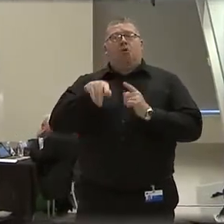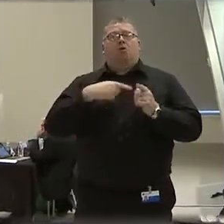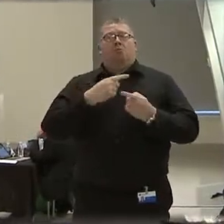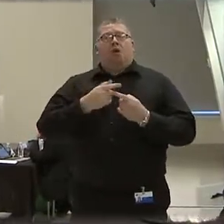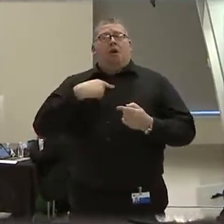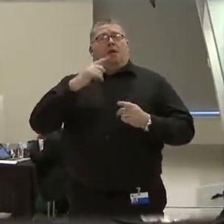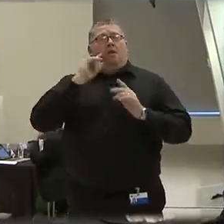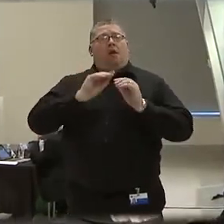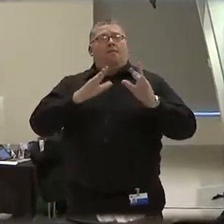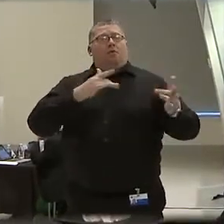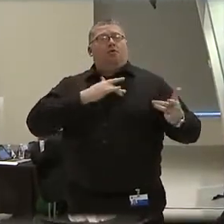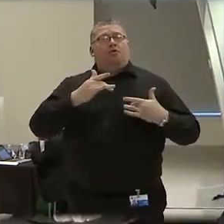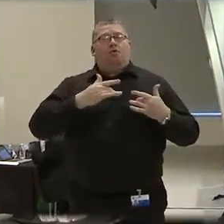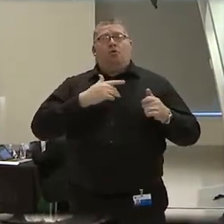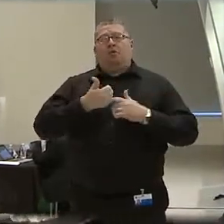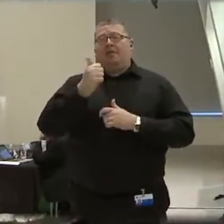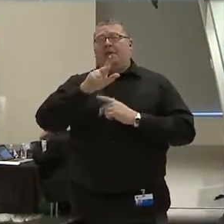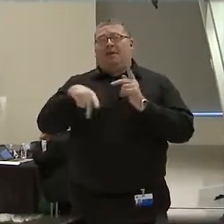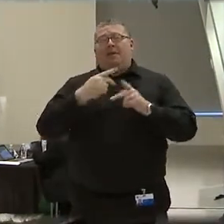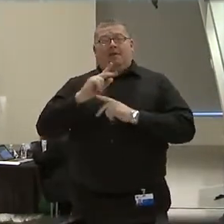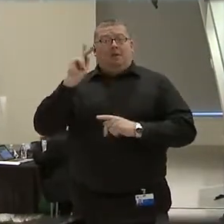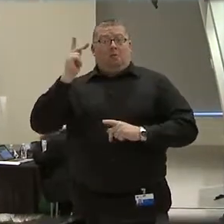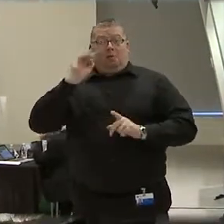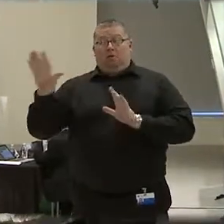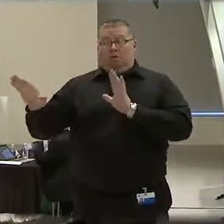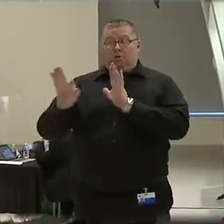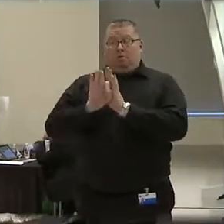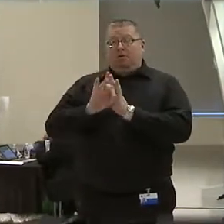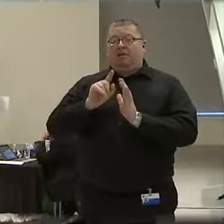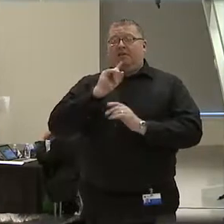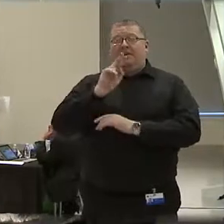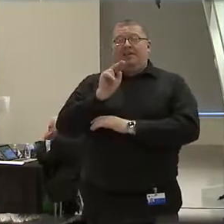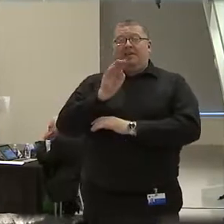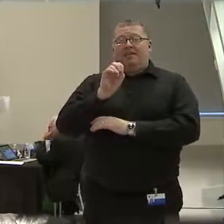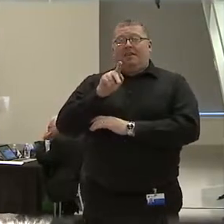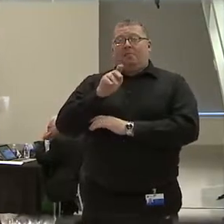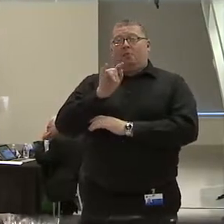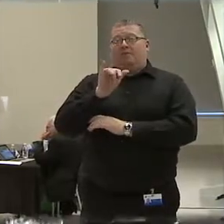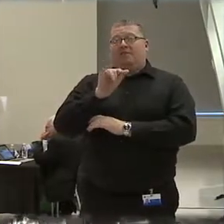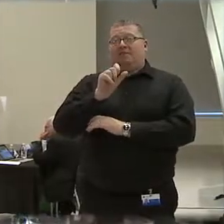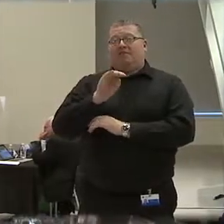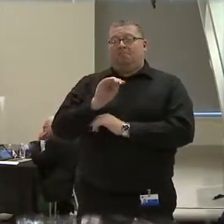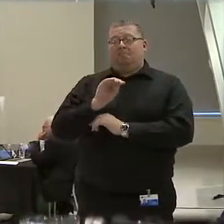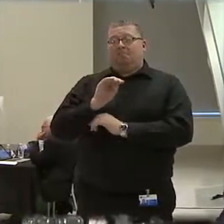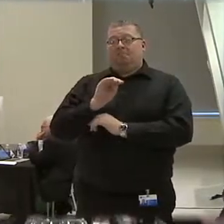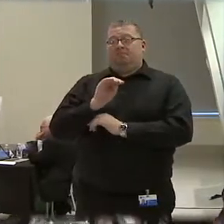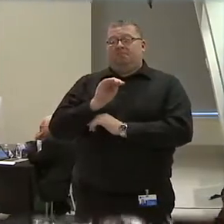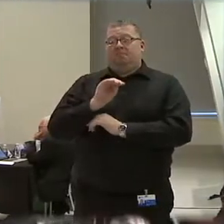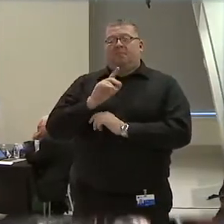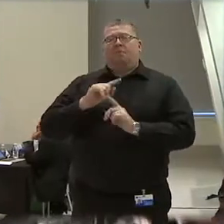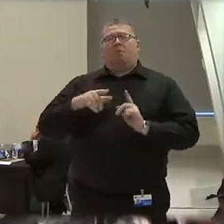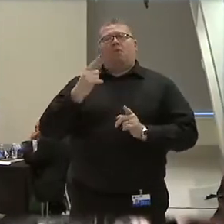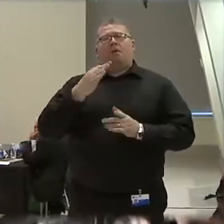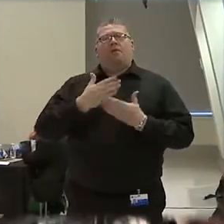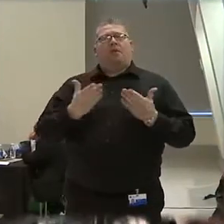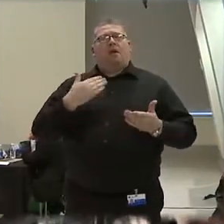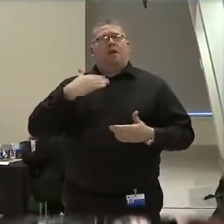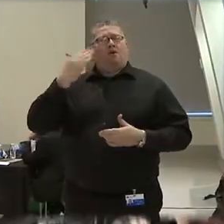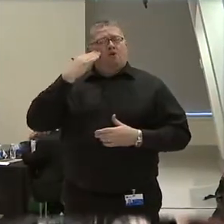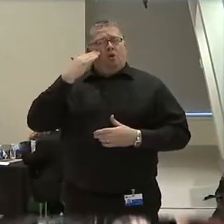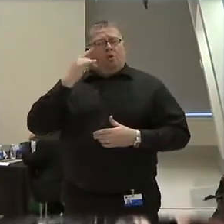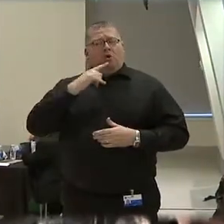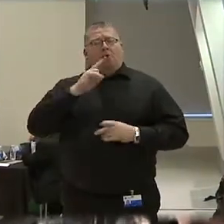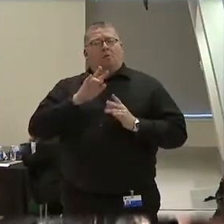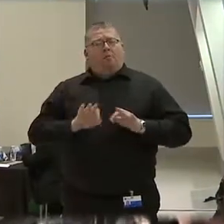concern with any kind of political appointment is nepotism. You also, one of the things I said was important about